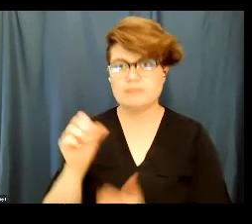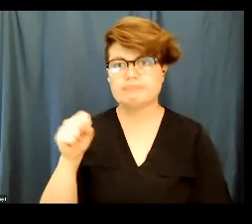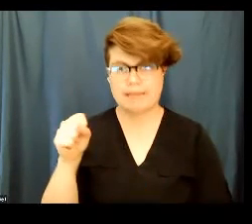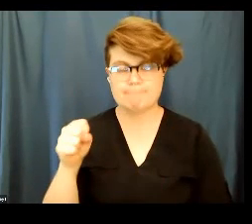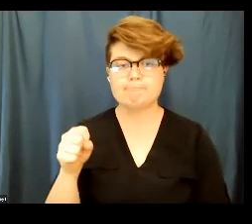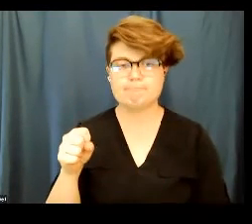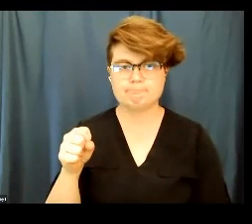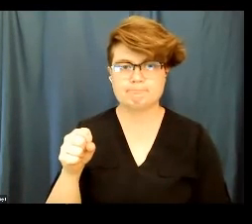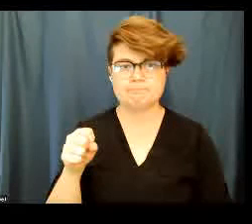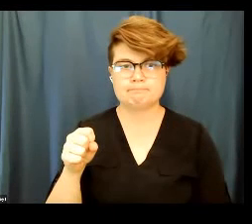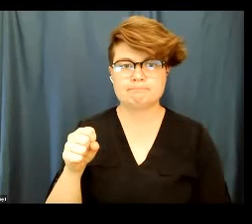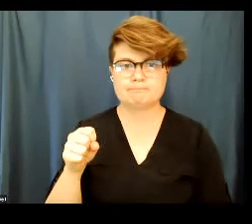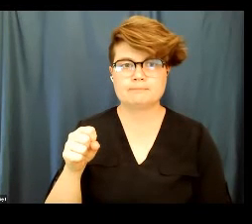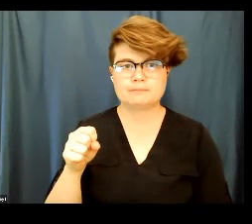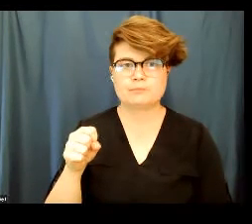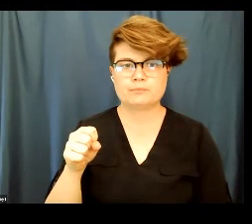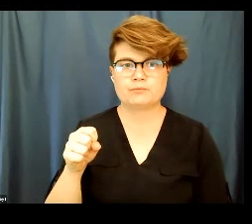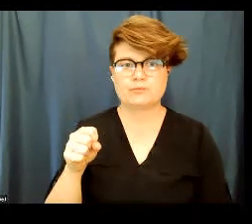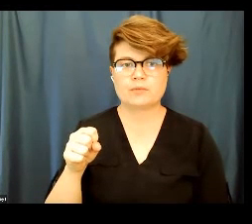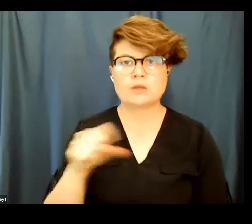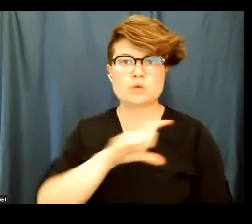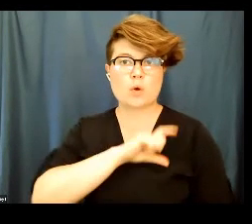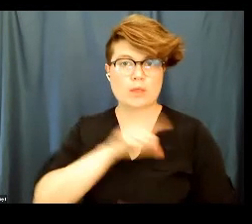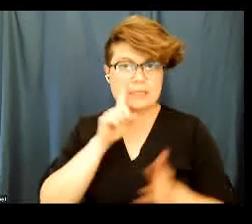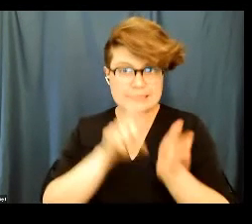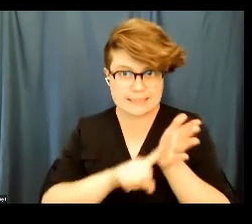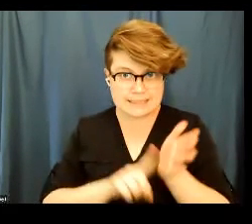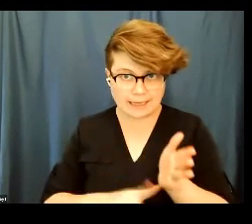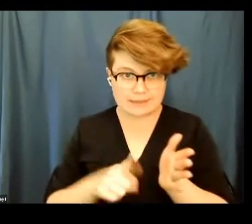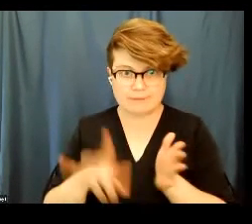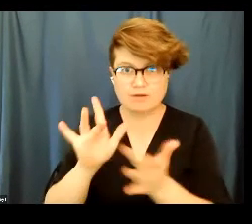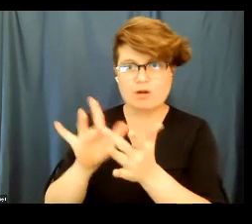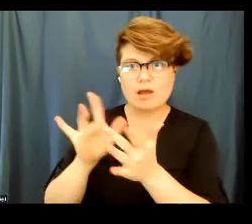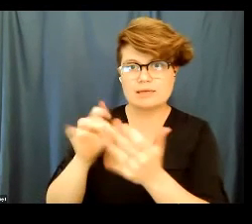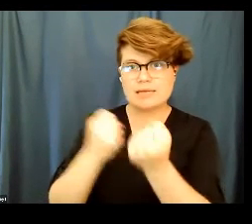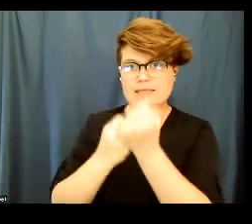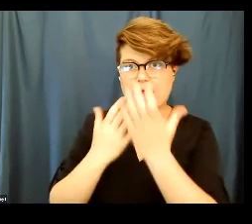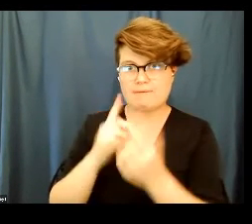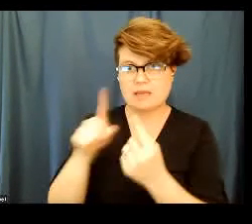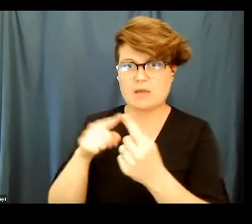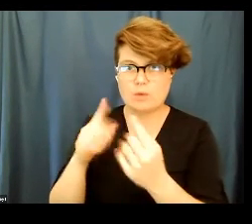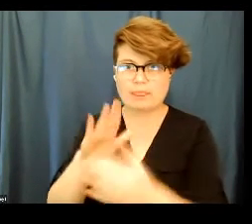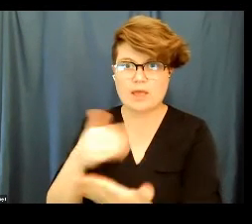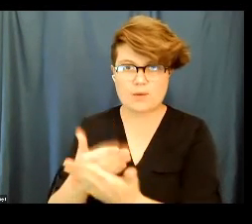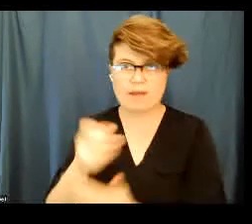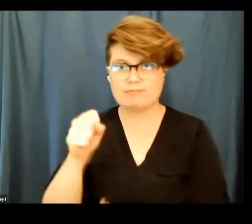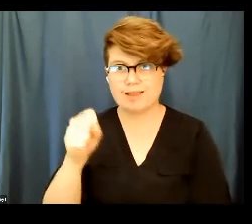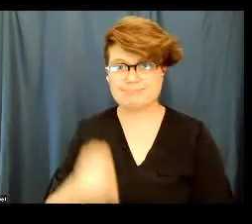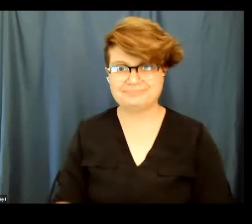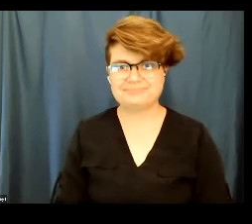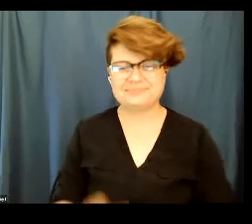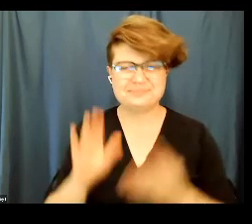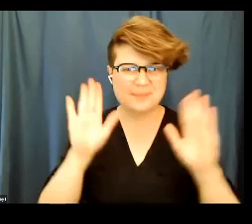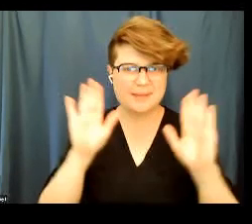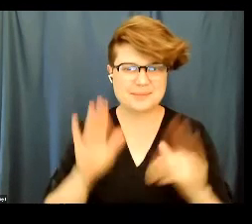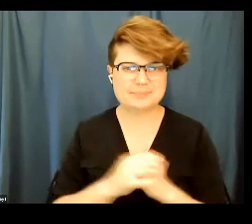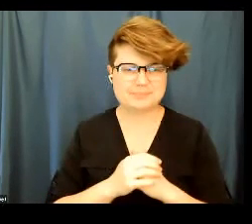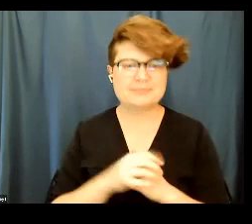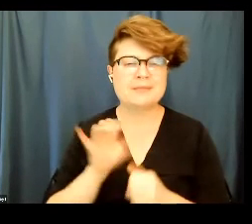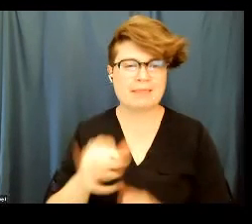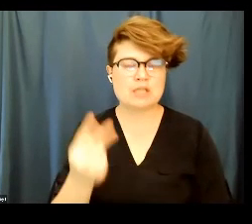detective contacts that advocate when they arrive. Awesome. Yeah, so those were the